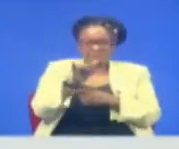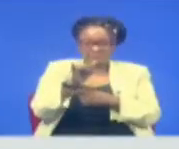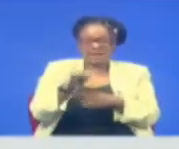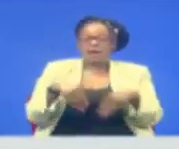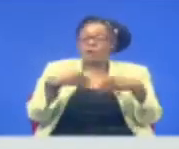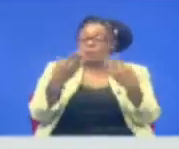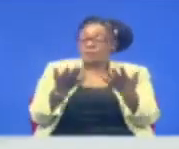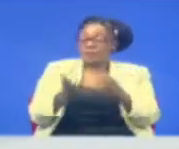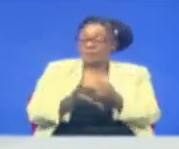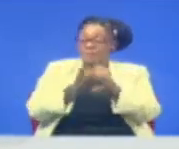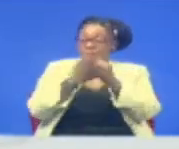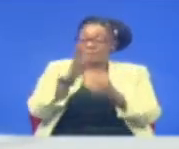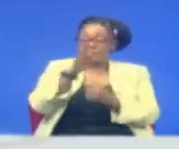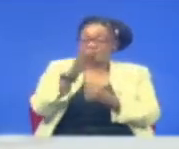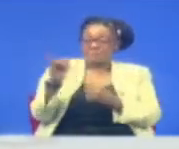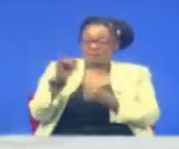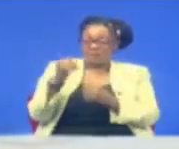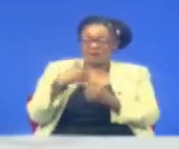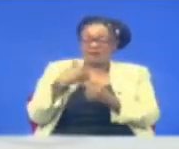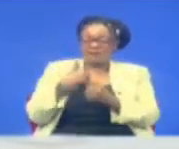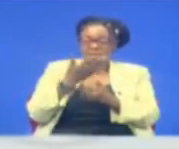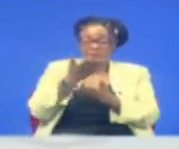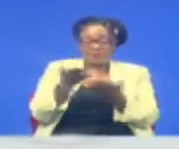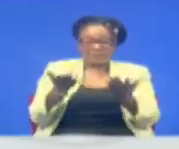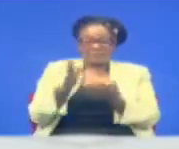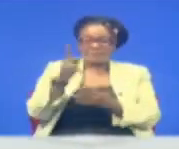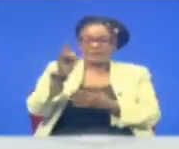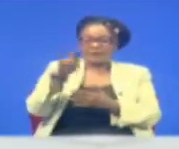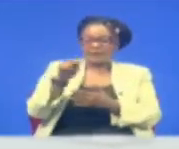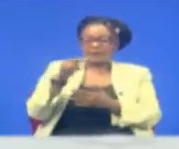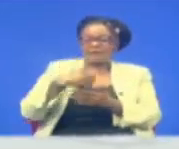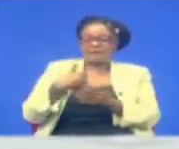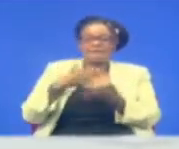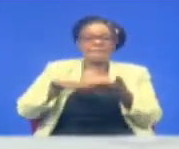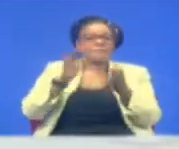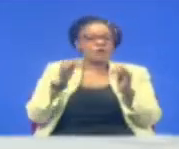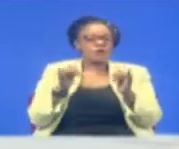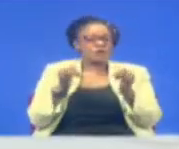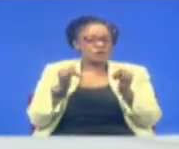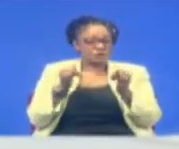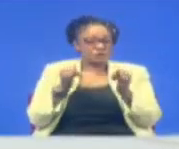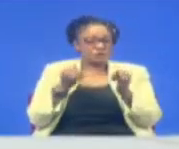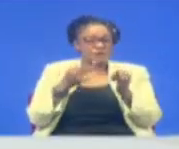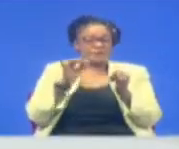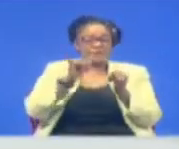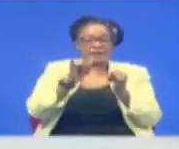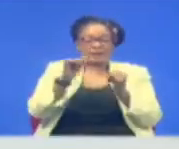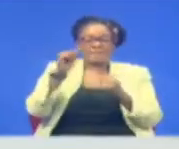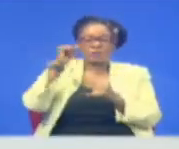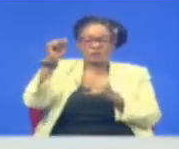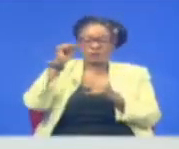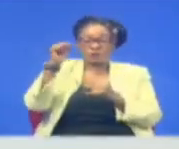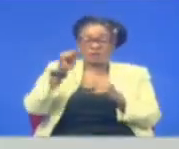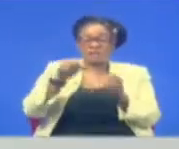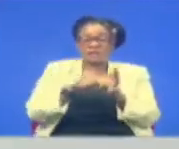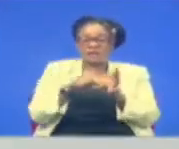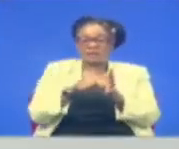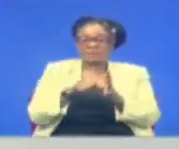BBI discourse stay afloat. Kennedy Moredi with details of this unfolding political saga.